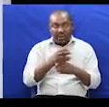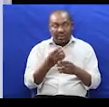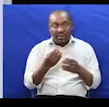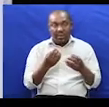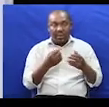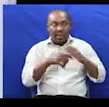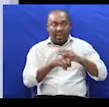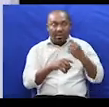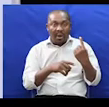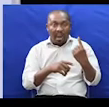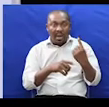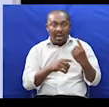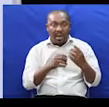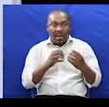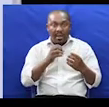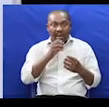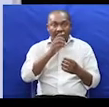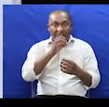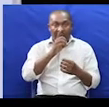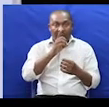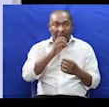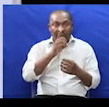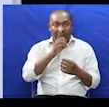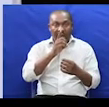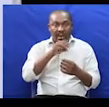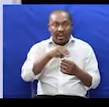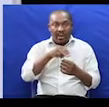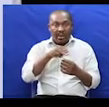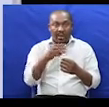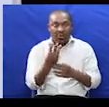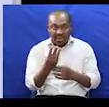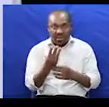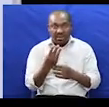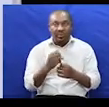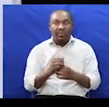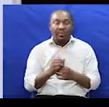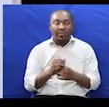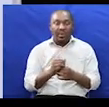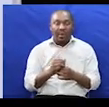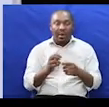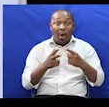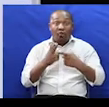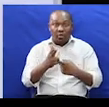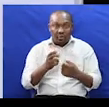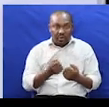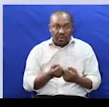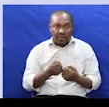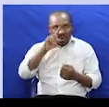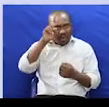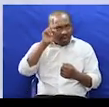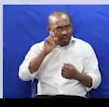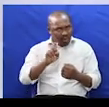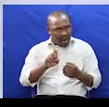decimeters of a solution. This is a standard solution. Why do we call it a standard solution?